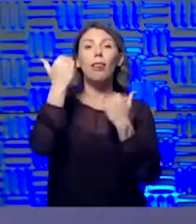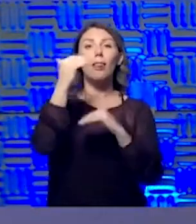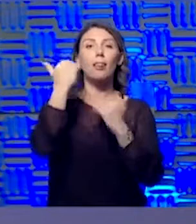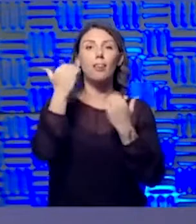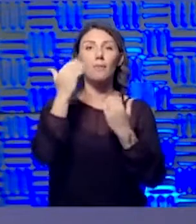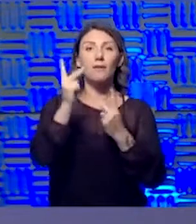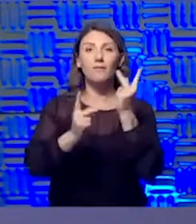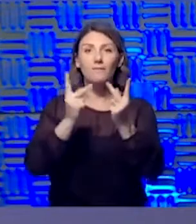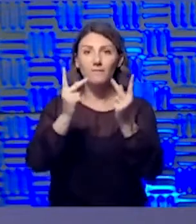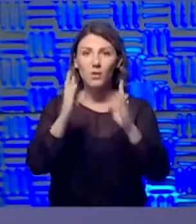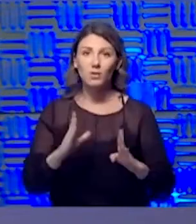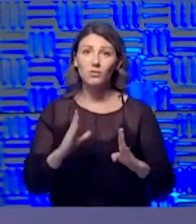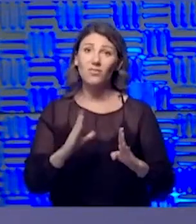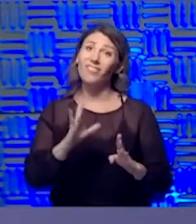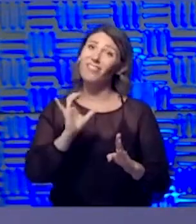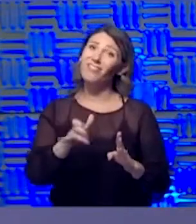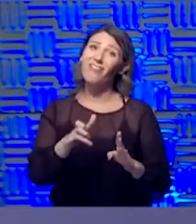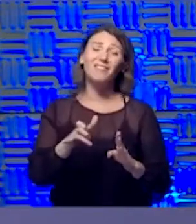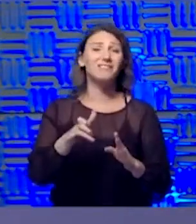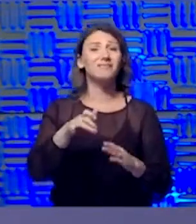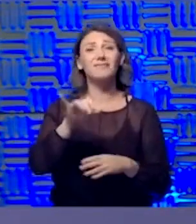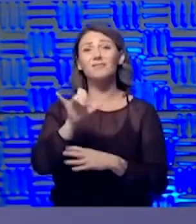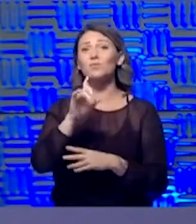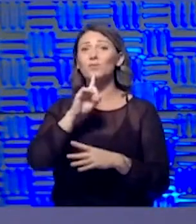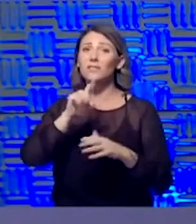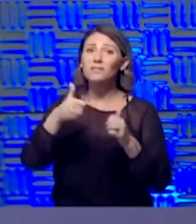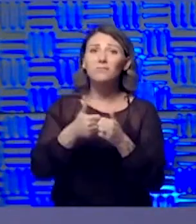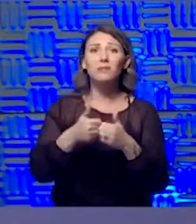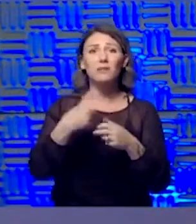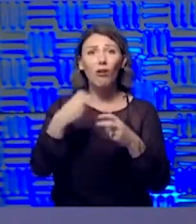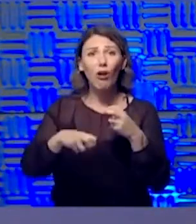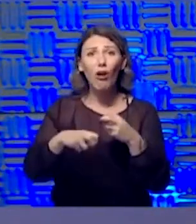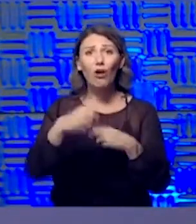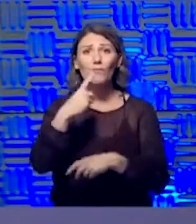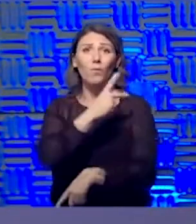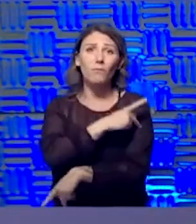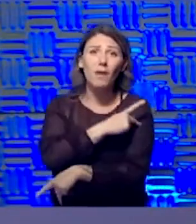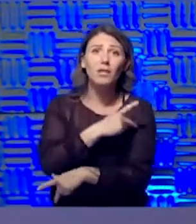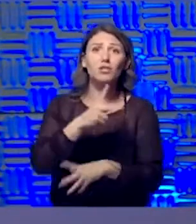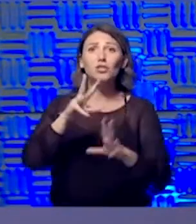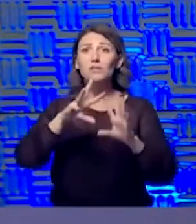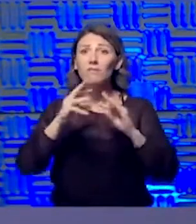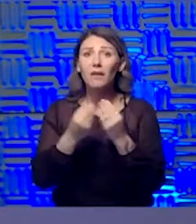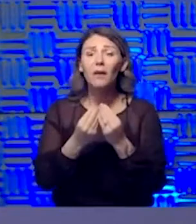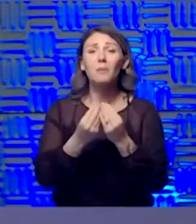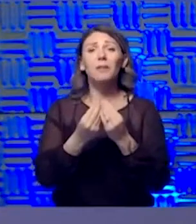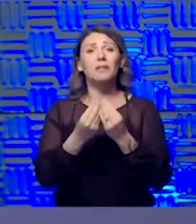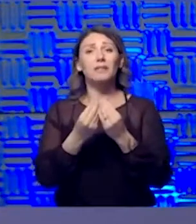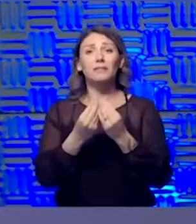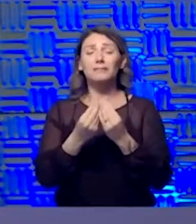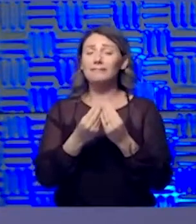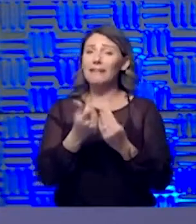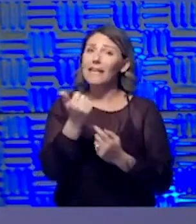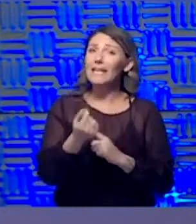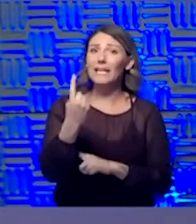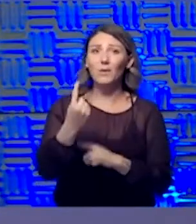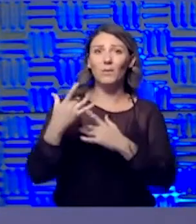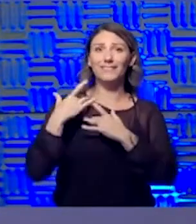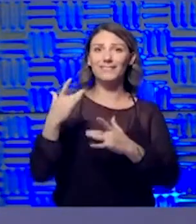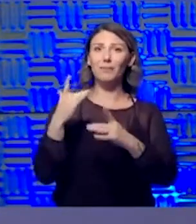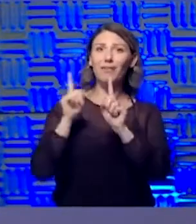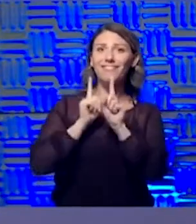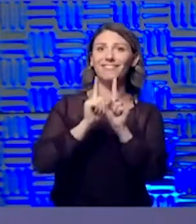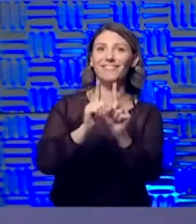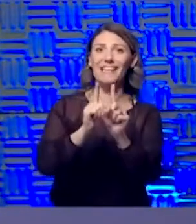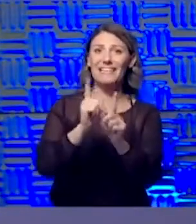visitors. That's really hard, and we know that, and that's been hard for patients, it's been hard for families, it's been hard for anyone who typically would come